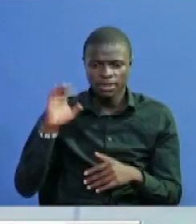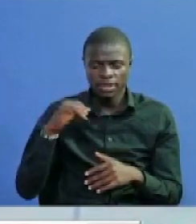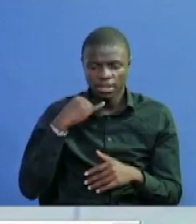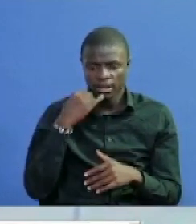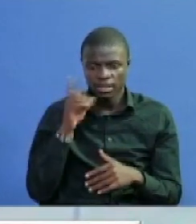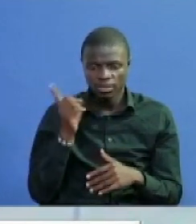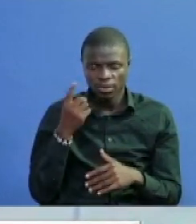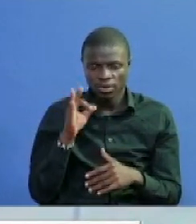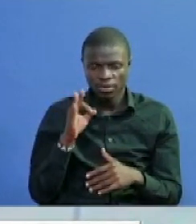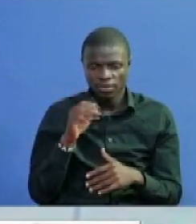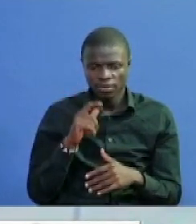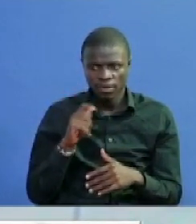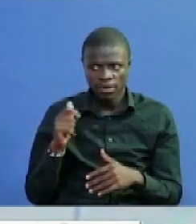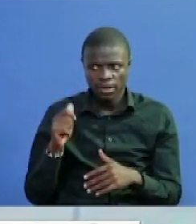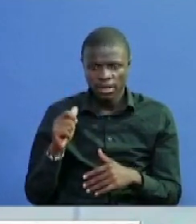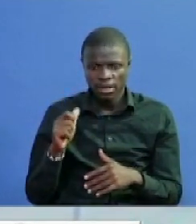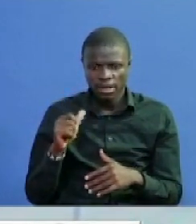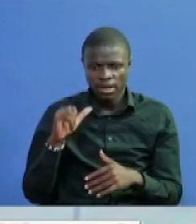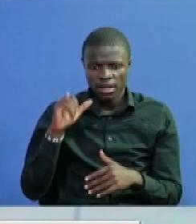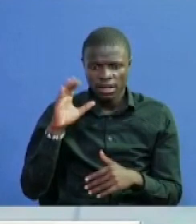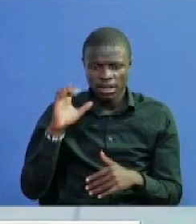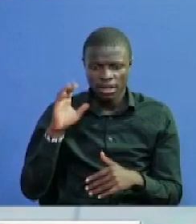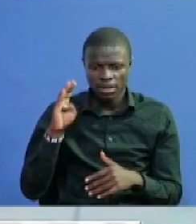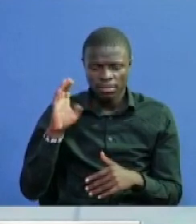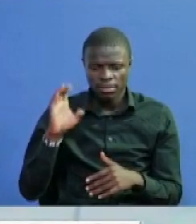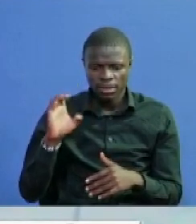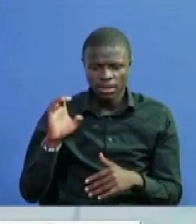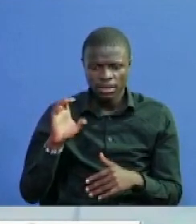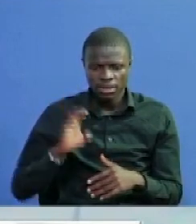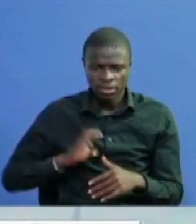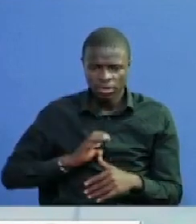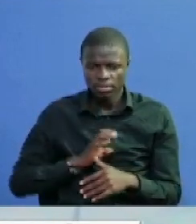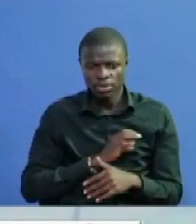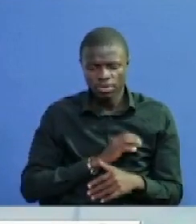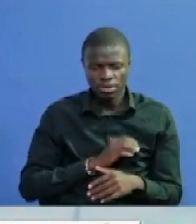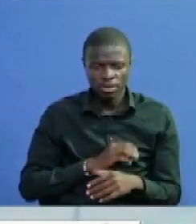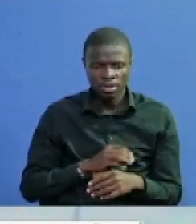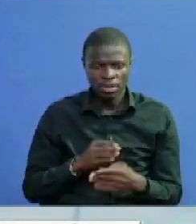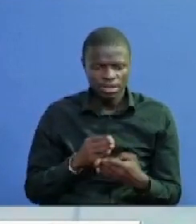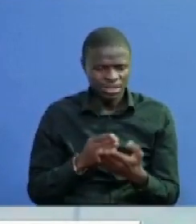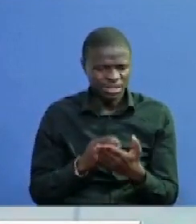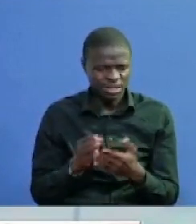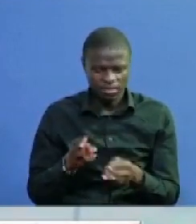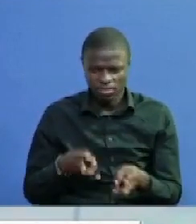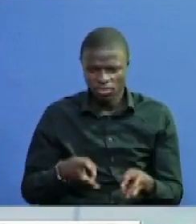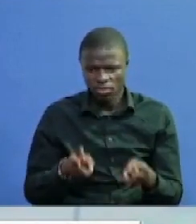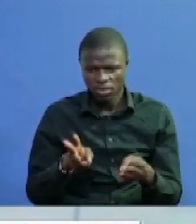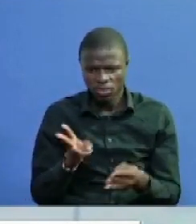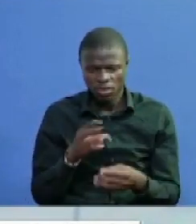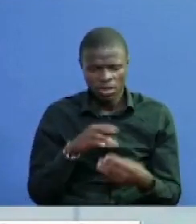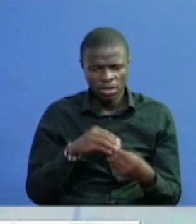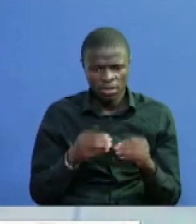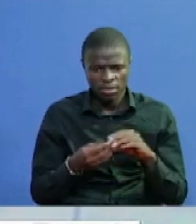same manner we establish the Kenya National Commission on Human Rights. In the same manner we have established,